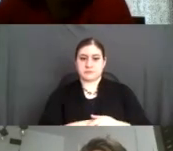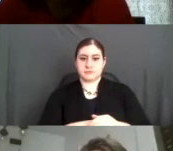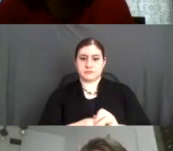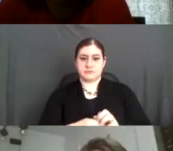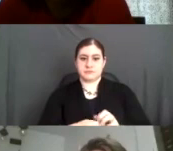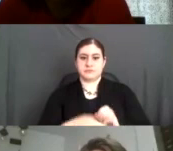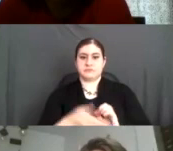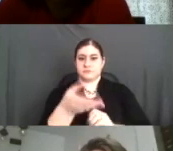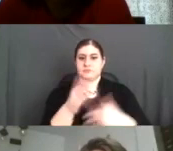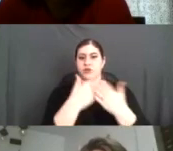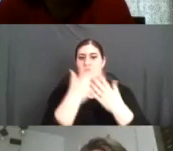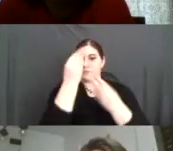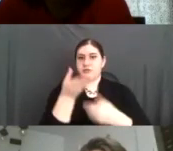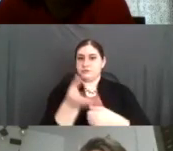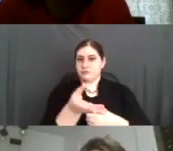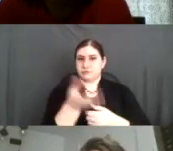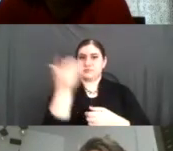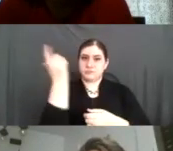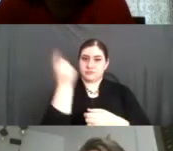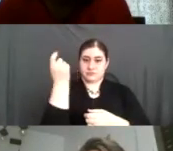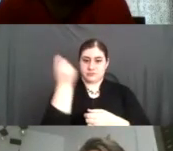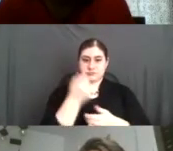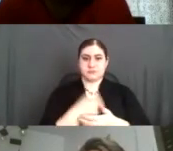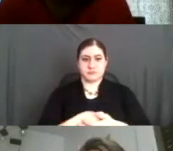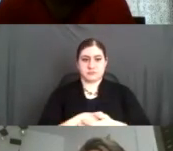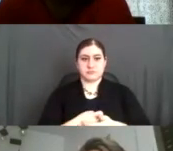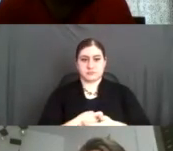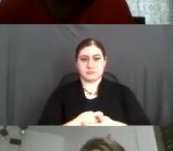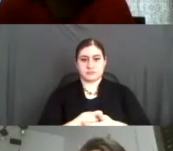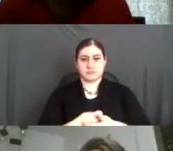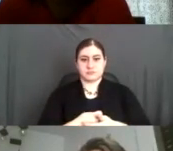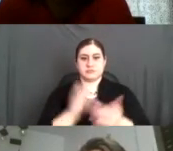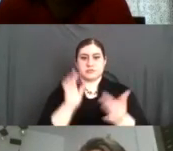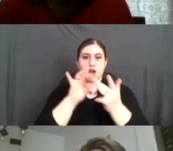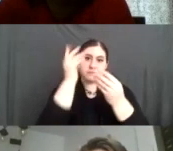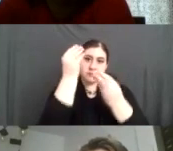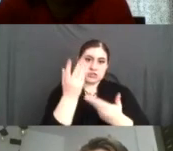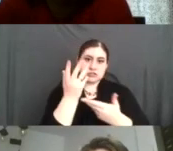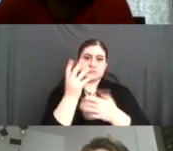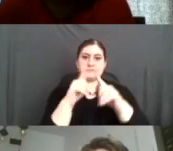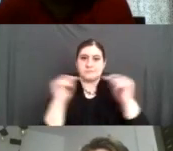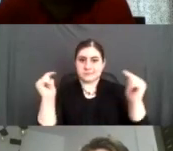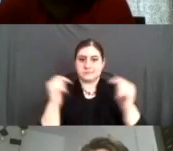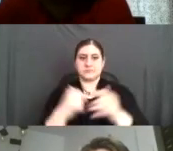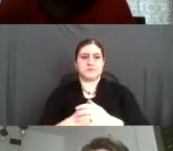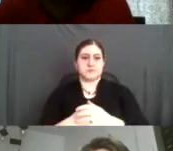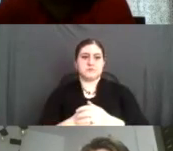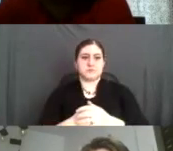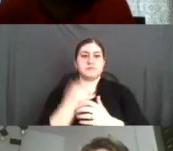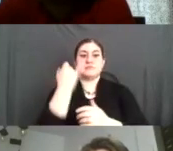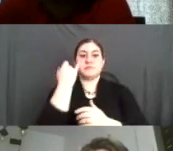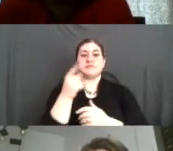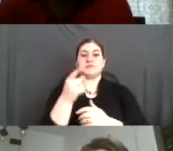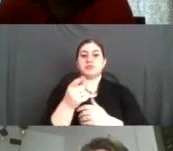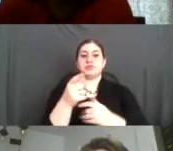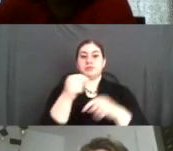And here's all the information about scholarships, contact information, all that stuff. And then if you